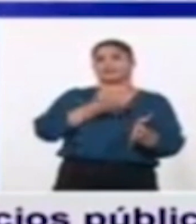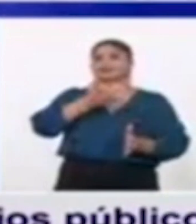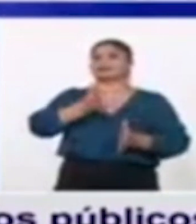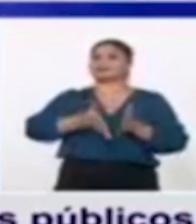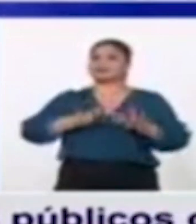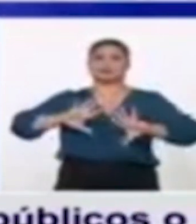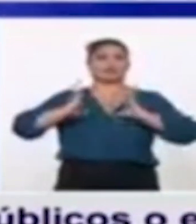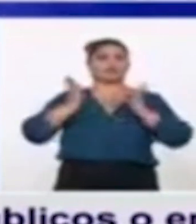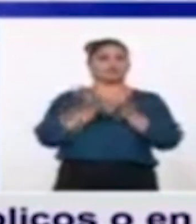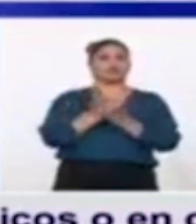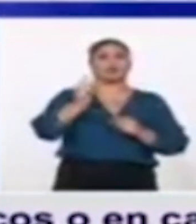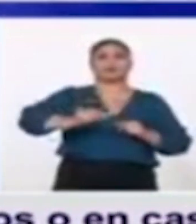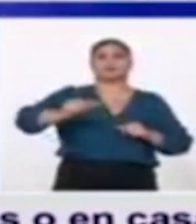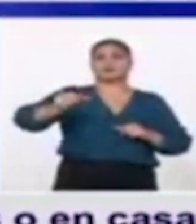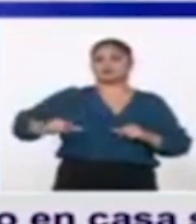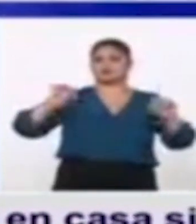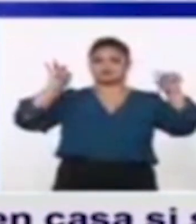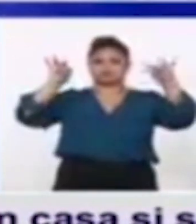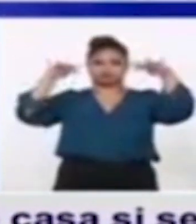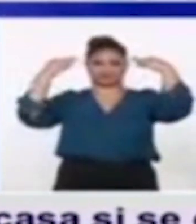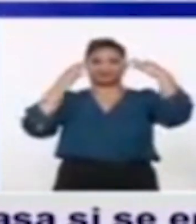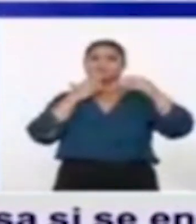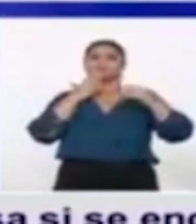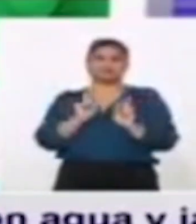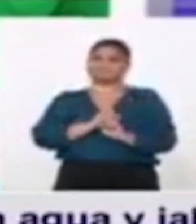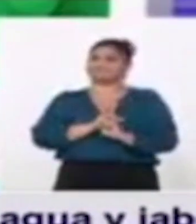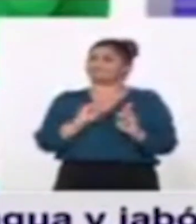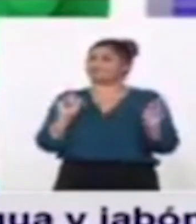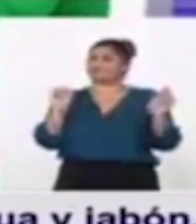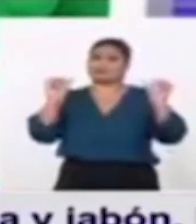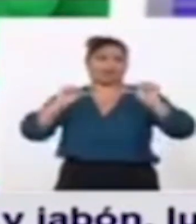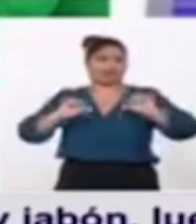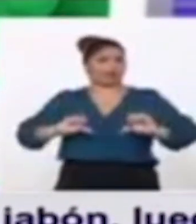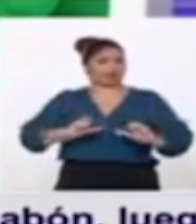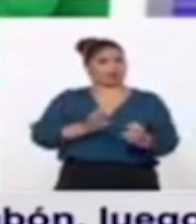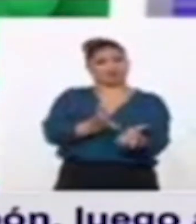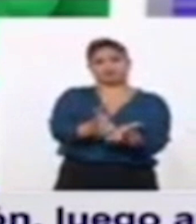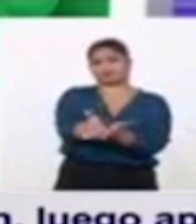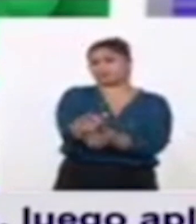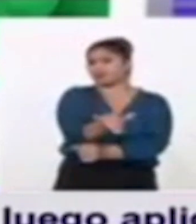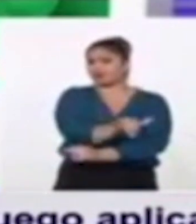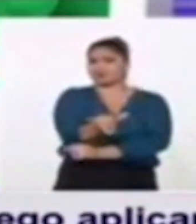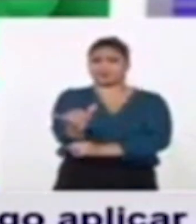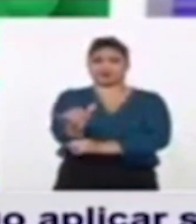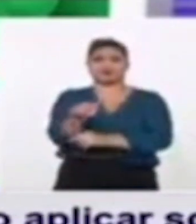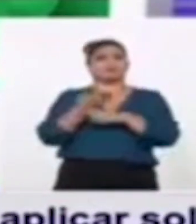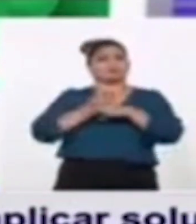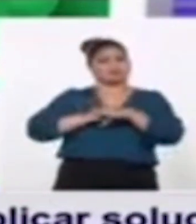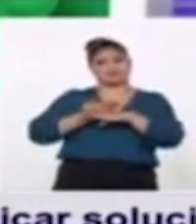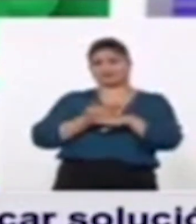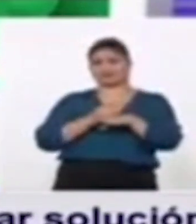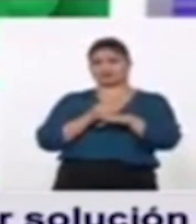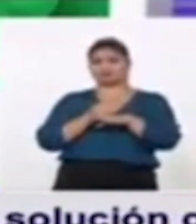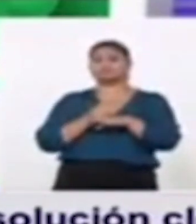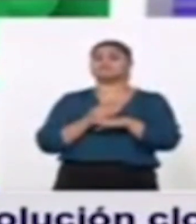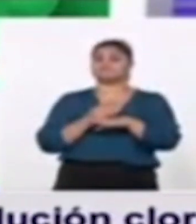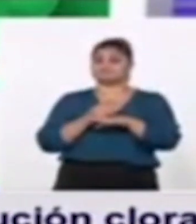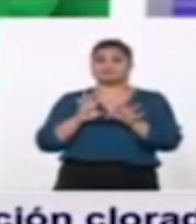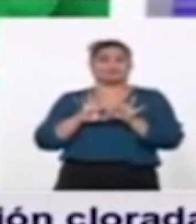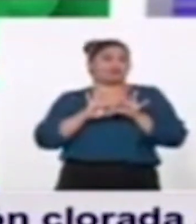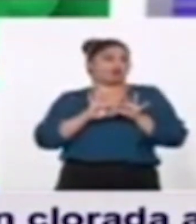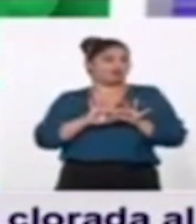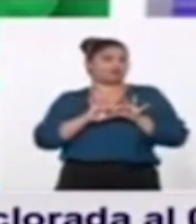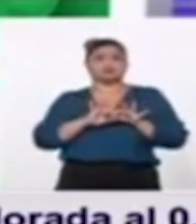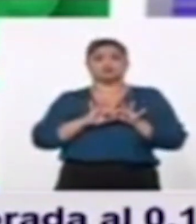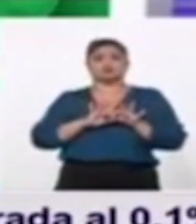of infected and deaths in Cuba due to COVID-19, according to Dr. Francisco Duran Garcia, National